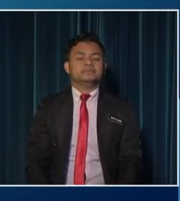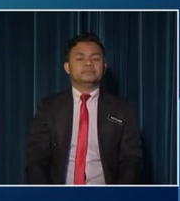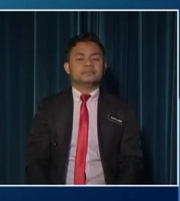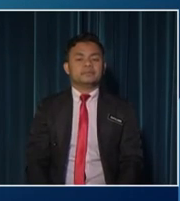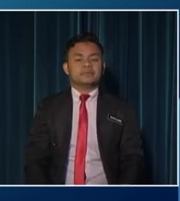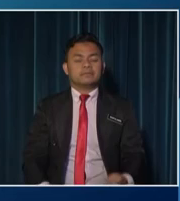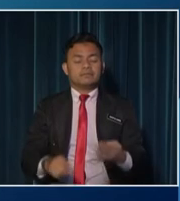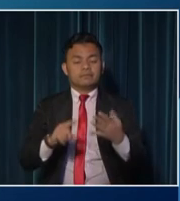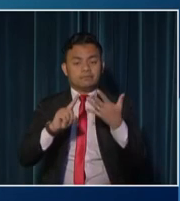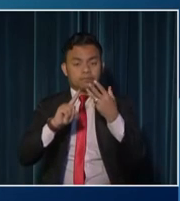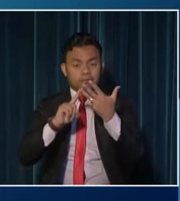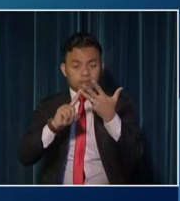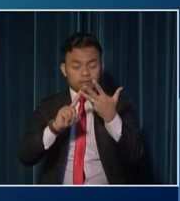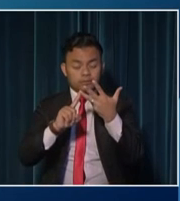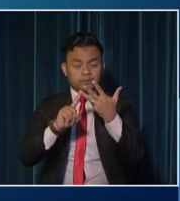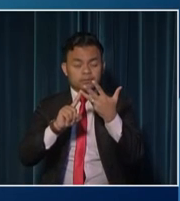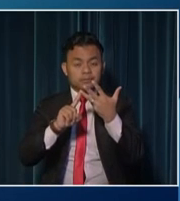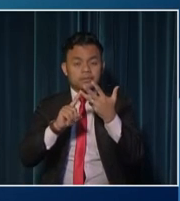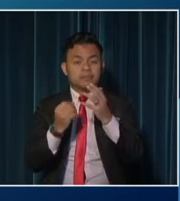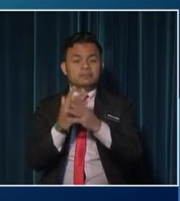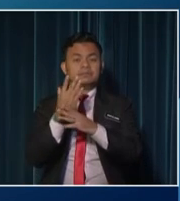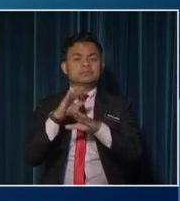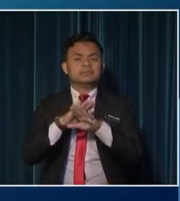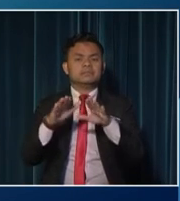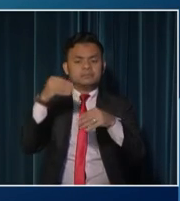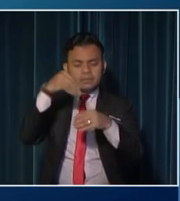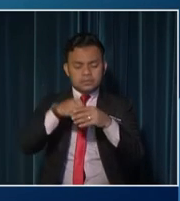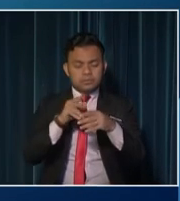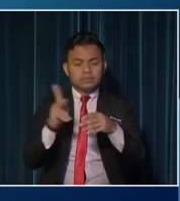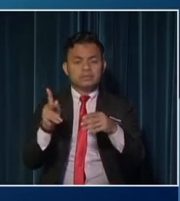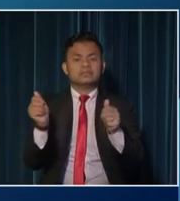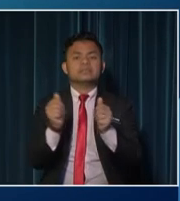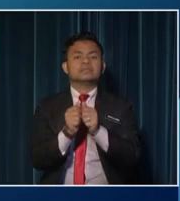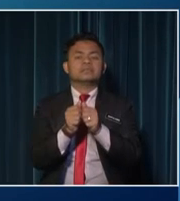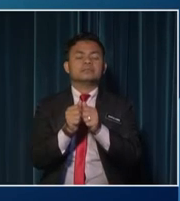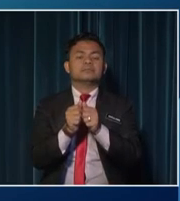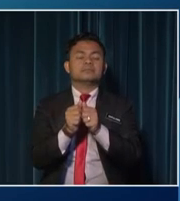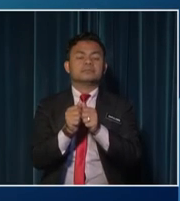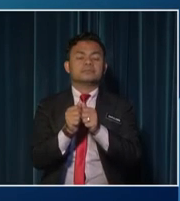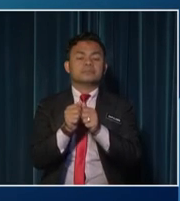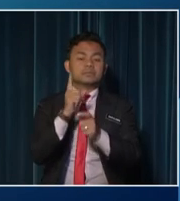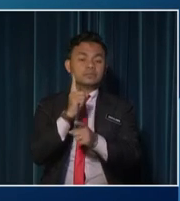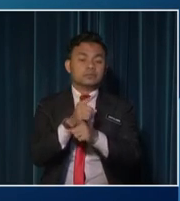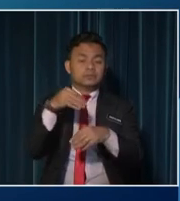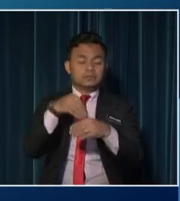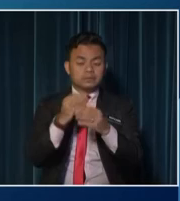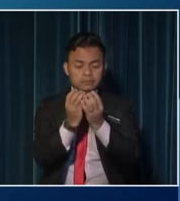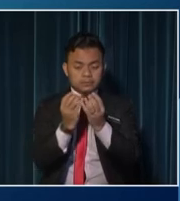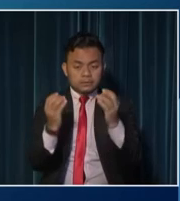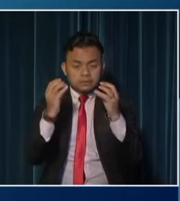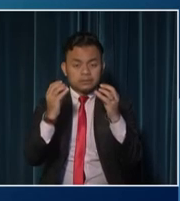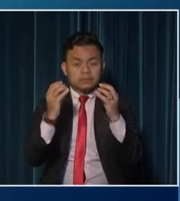Fourth, the bulb is not well installed on the bulb holder. Fifth,